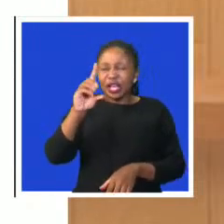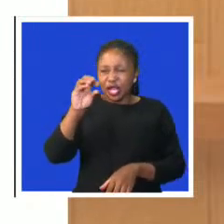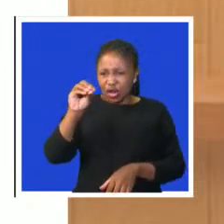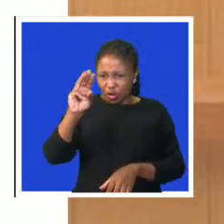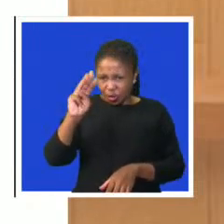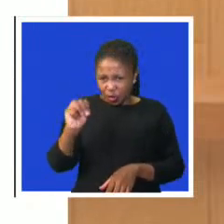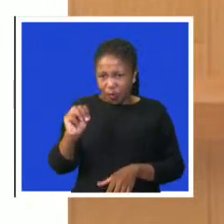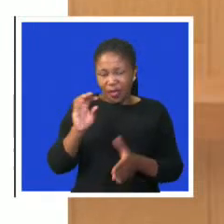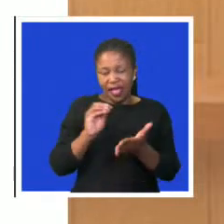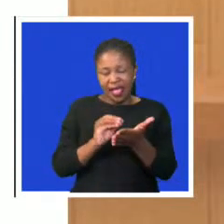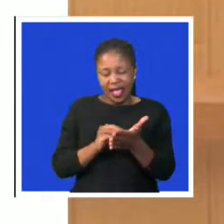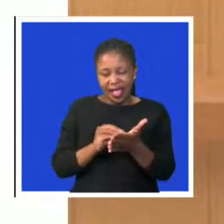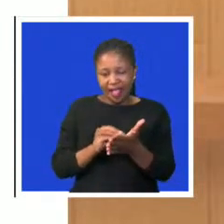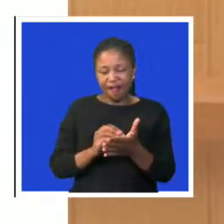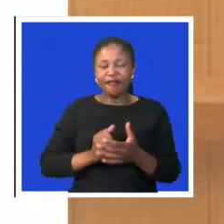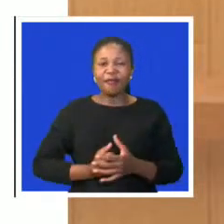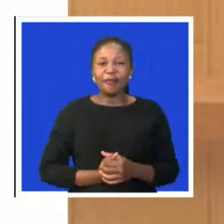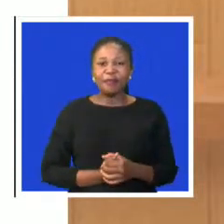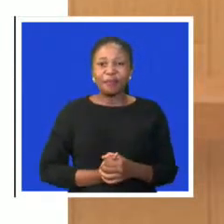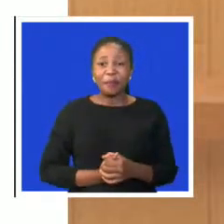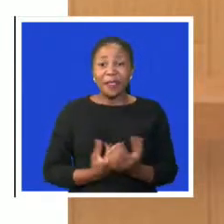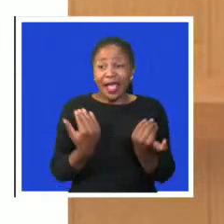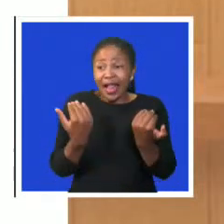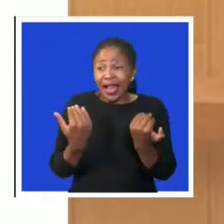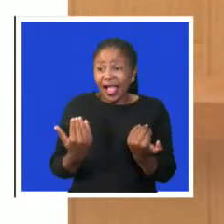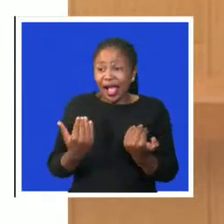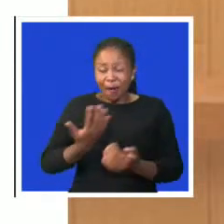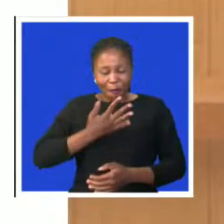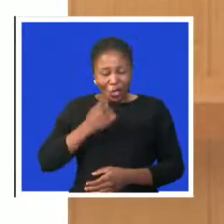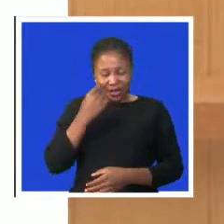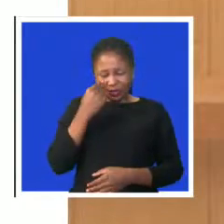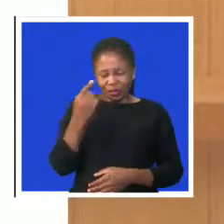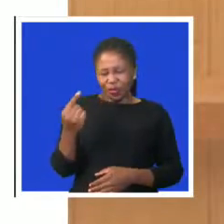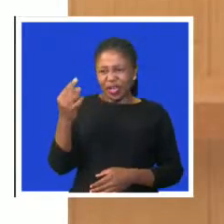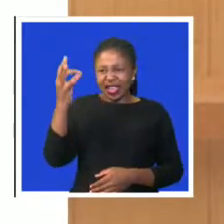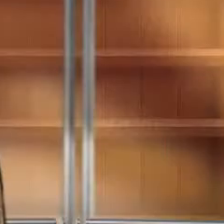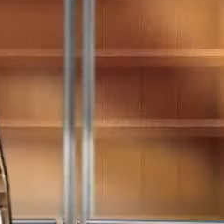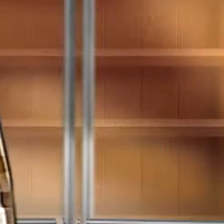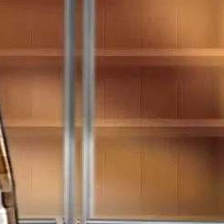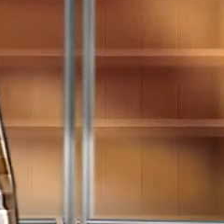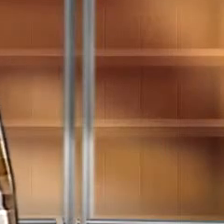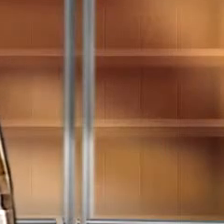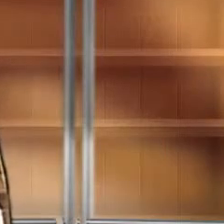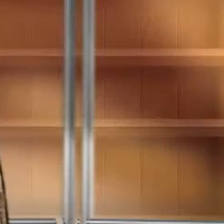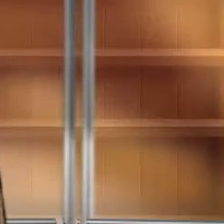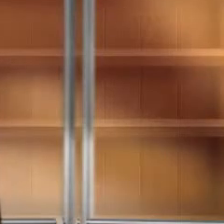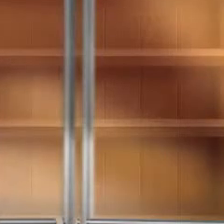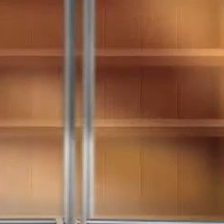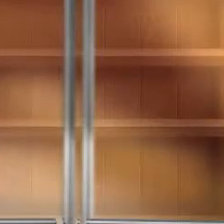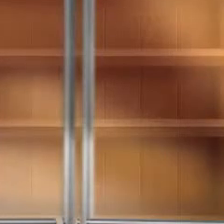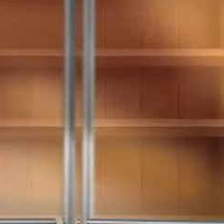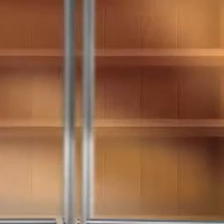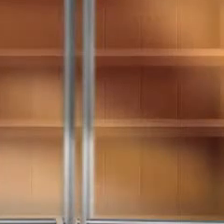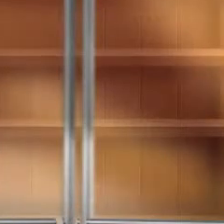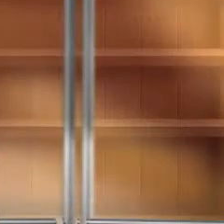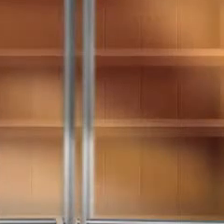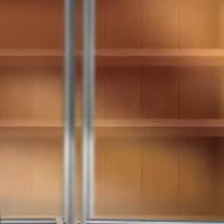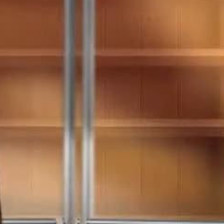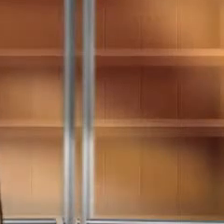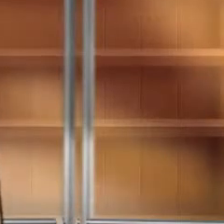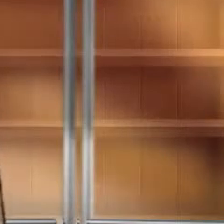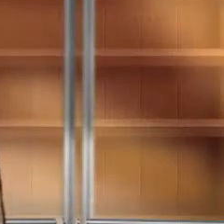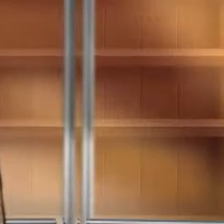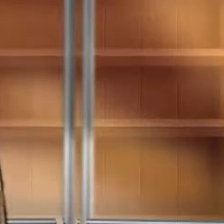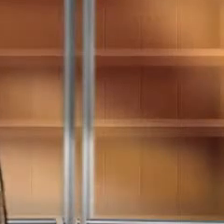now we come to client kings. Client kings, dear Lena, it is a range of